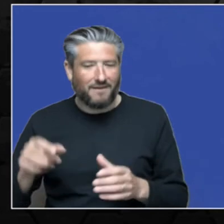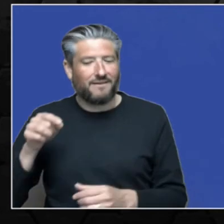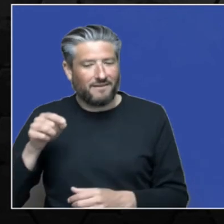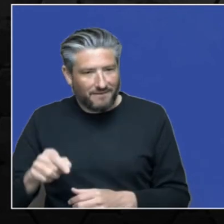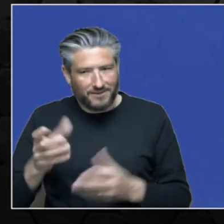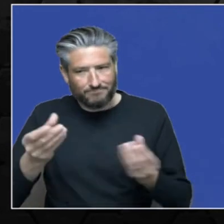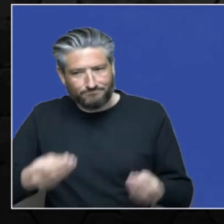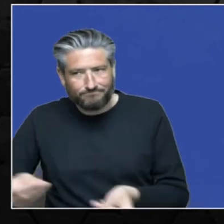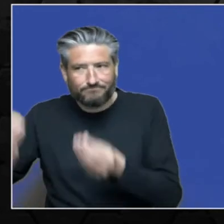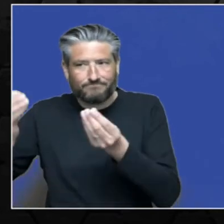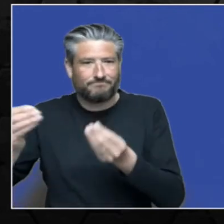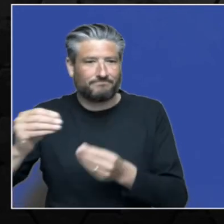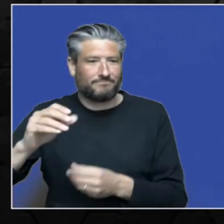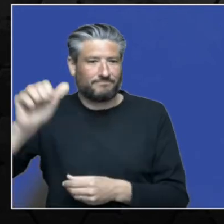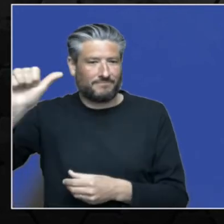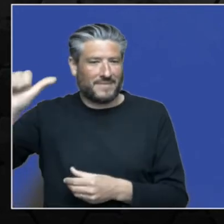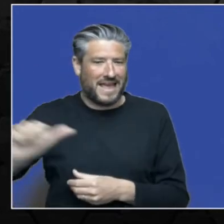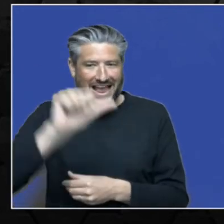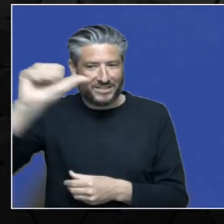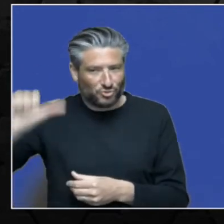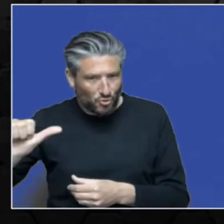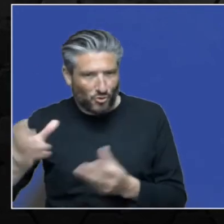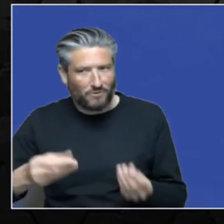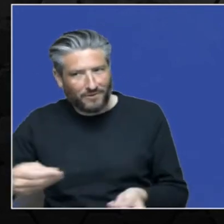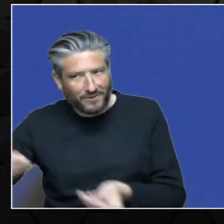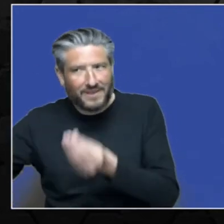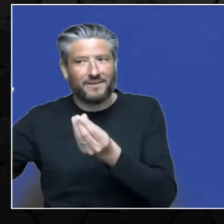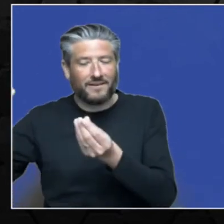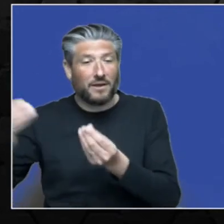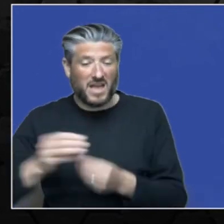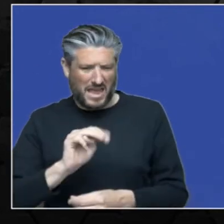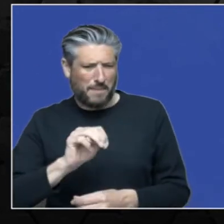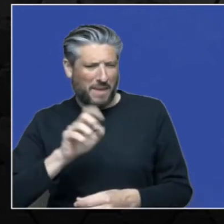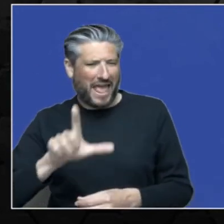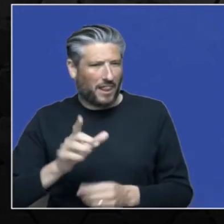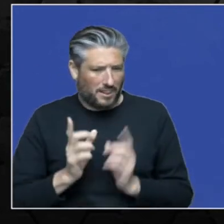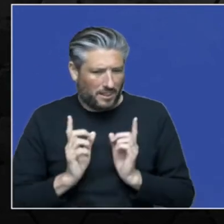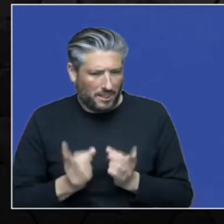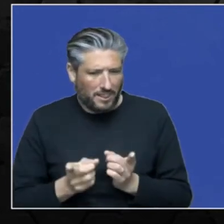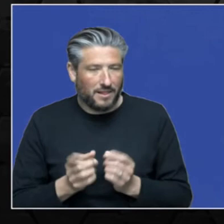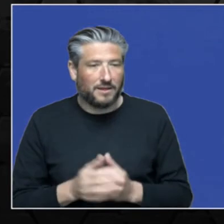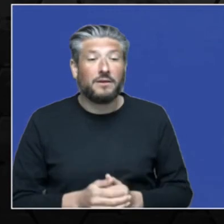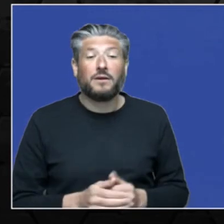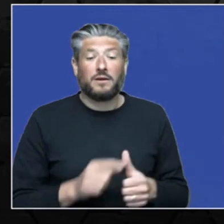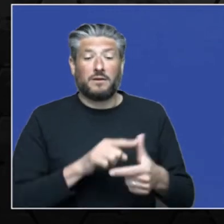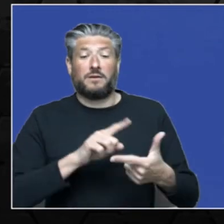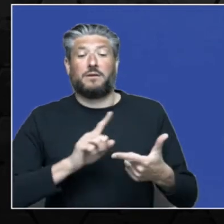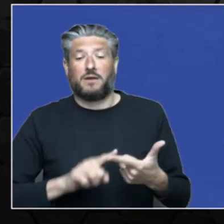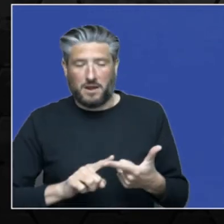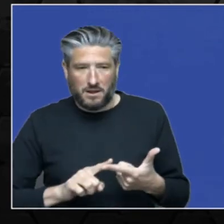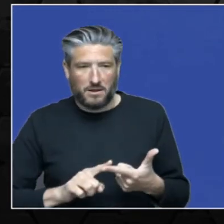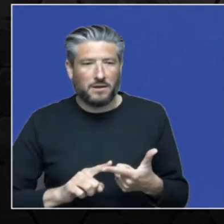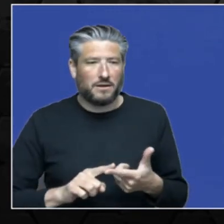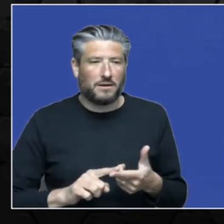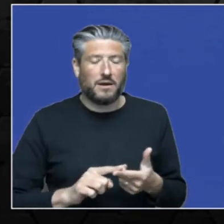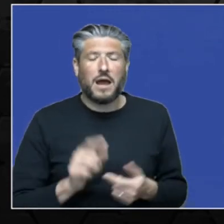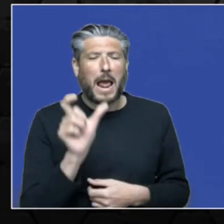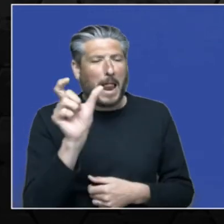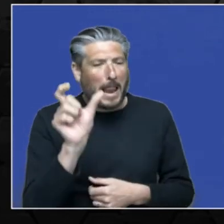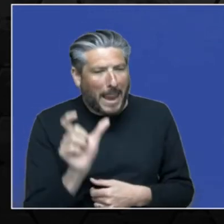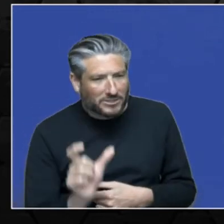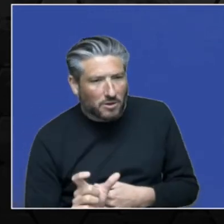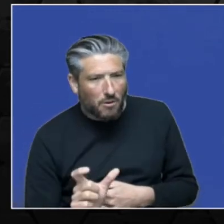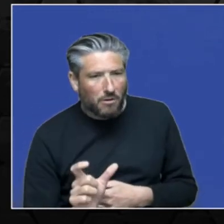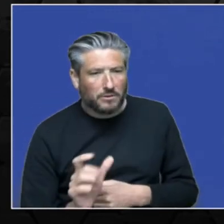So that would be the machine learning technique. Next, when we come to lexicon-based classification technique, lexicon-based classification